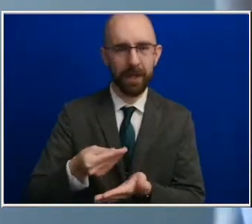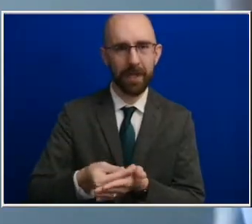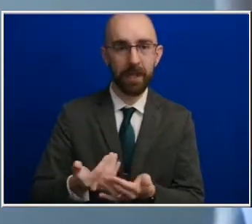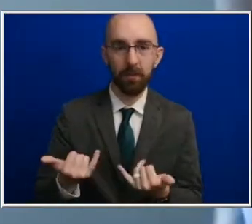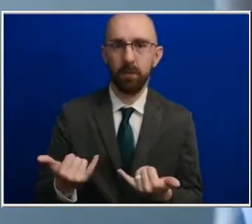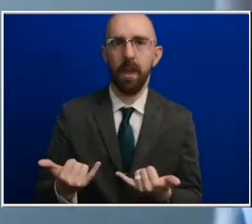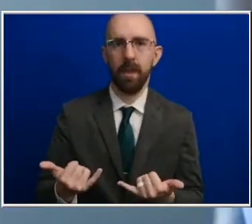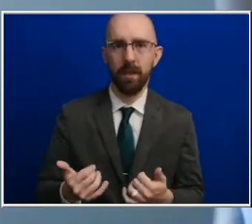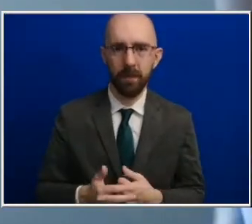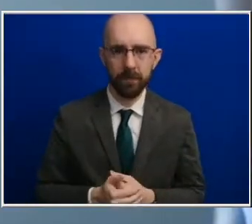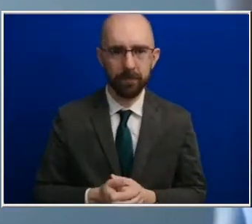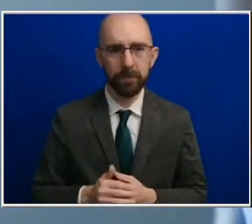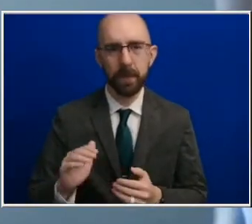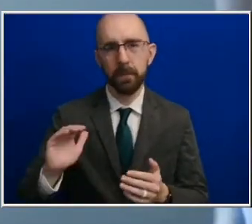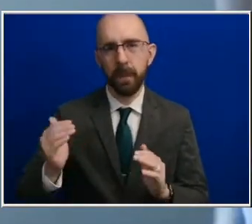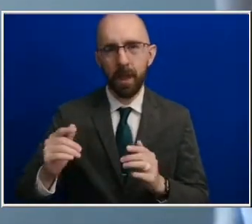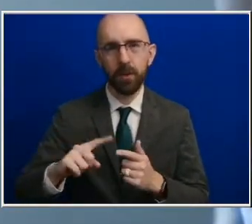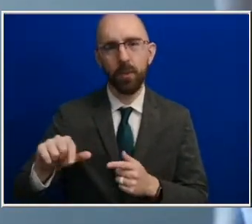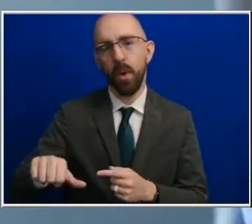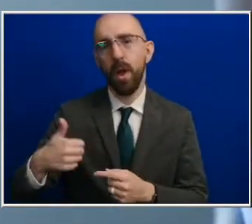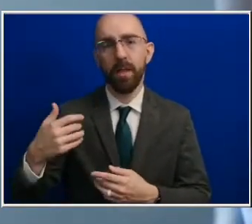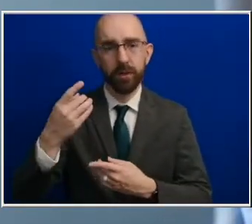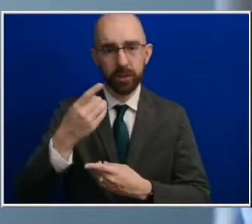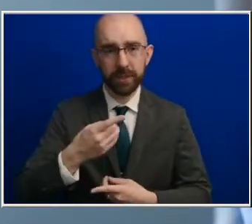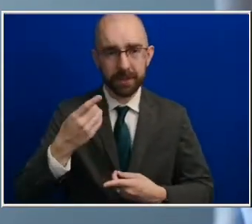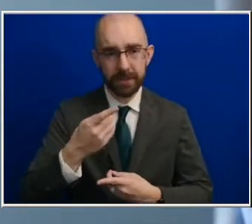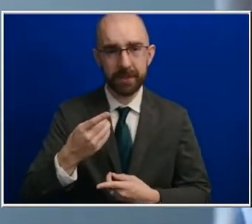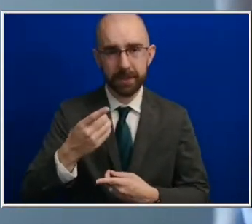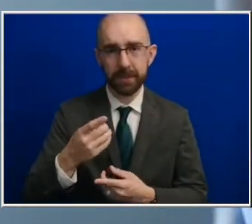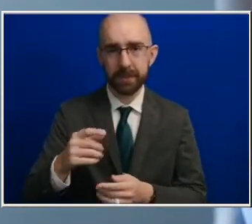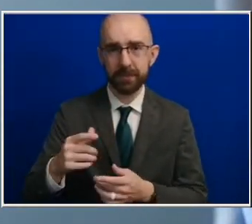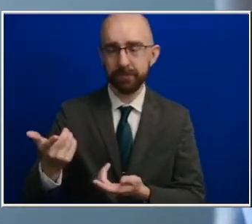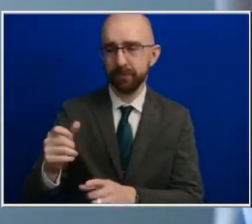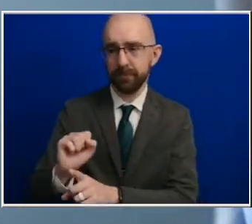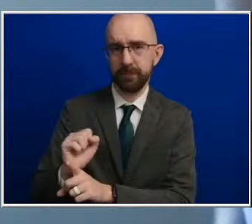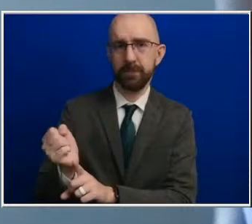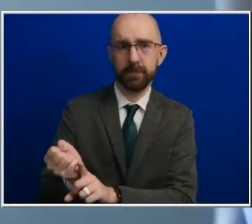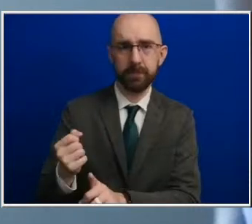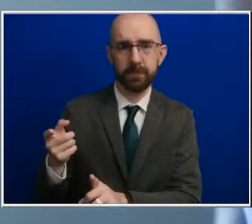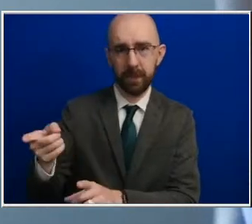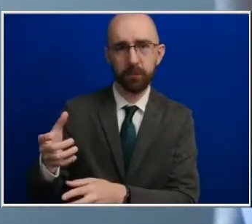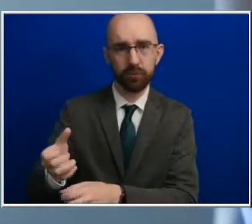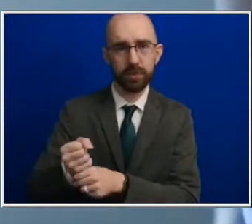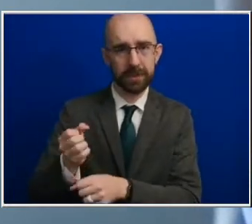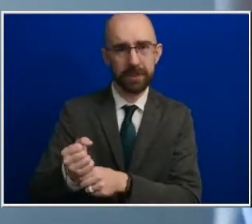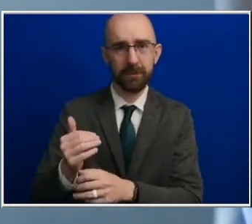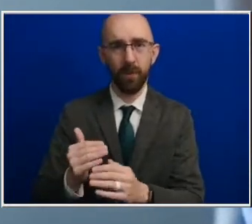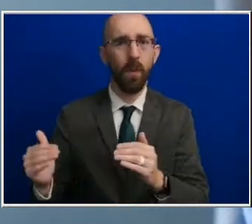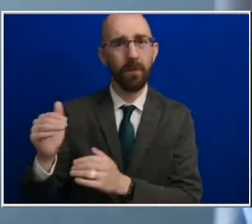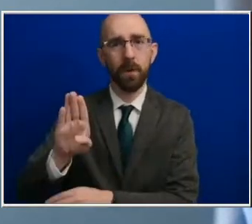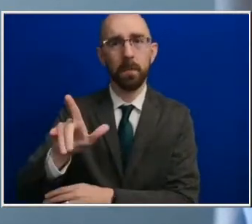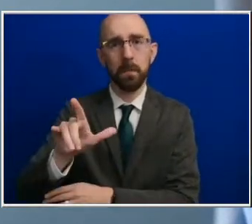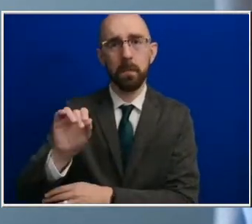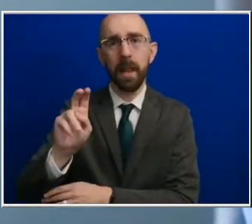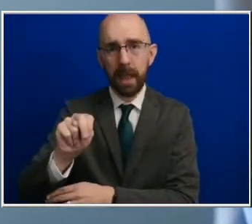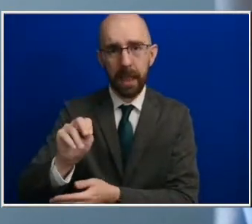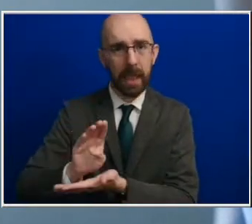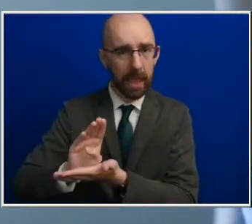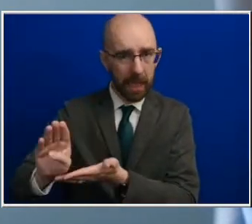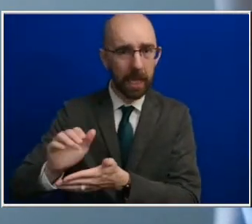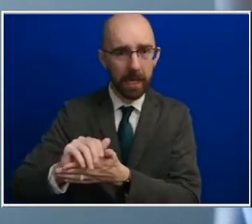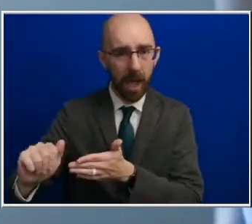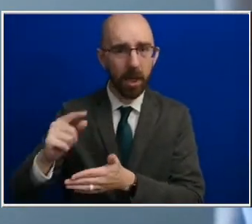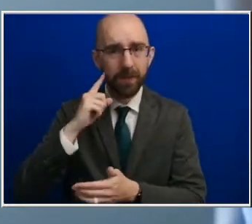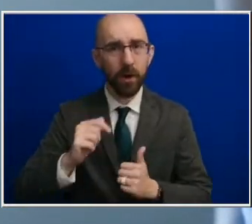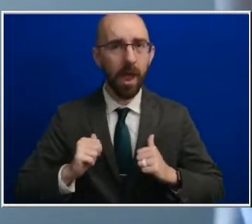today. Compared to other disease states that receive more than $1 billion, for instance, for